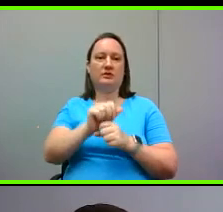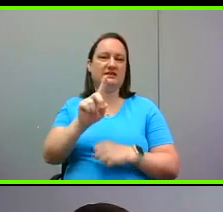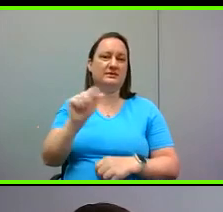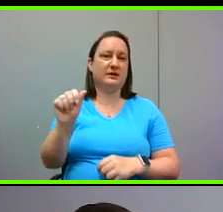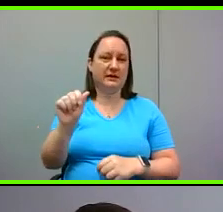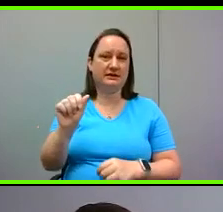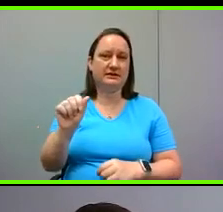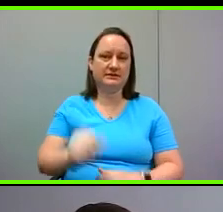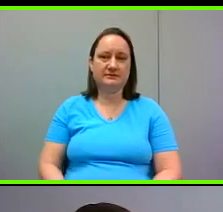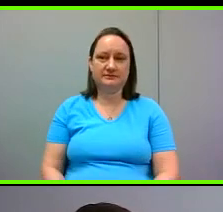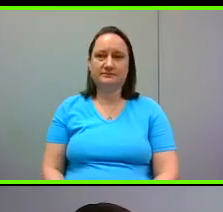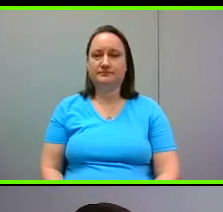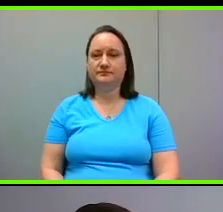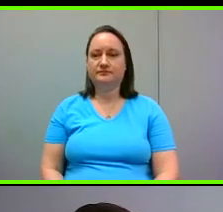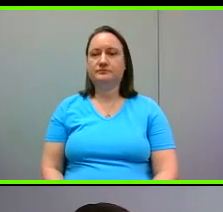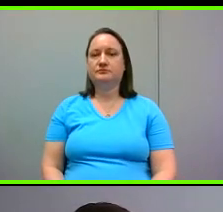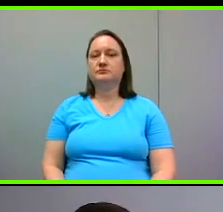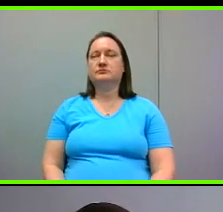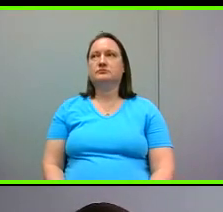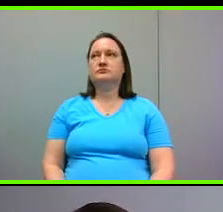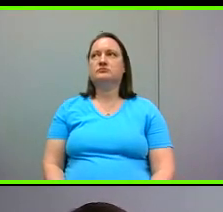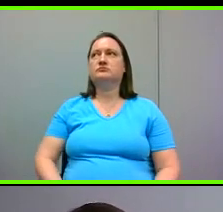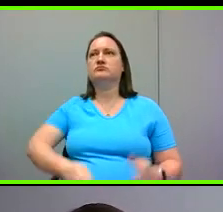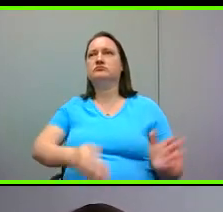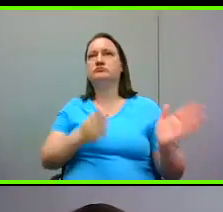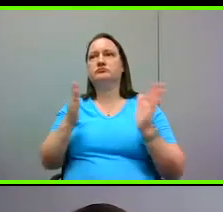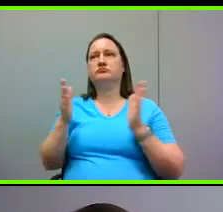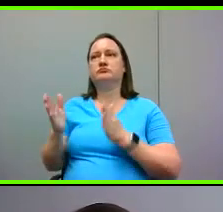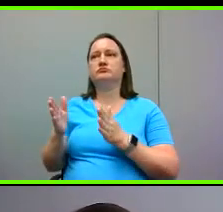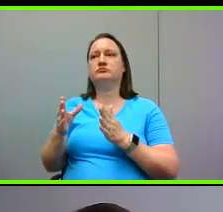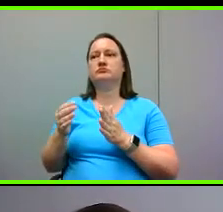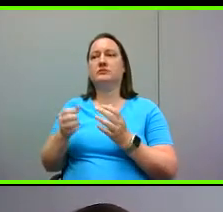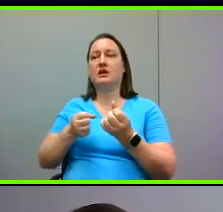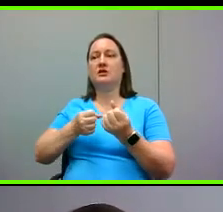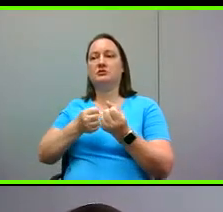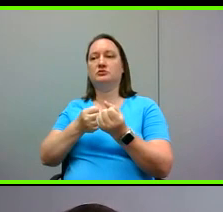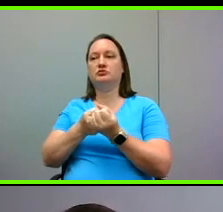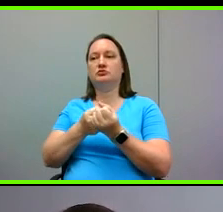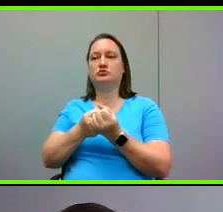aspect. When it comes to strictly not having